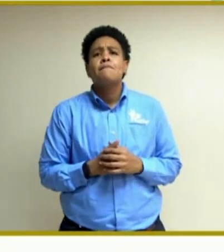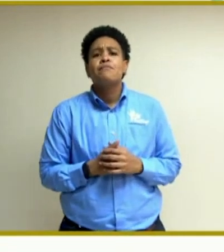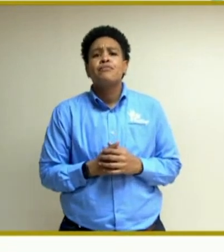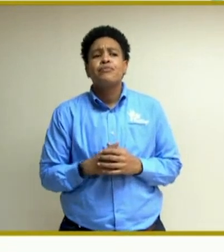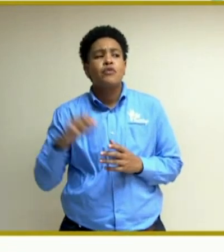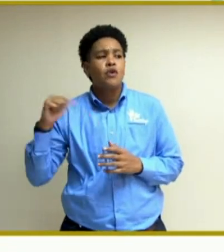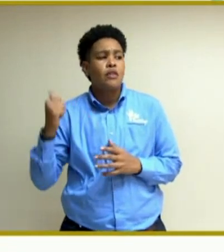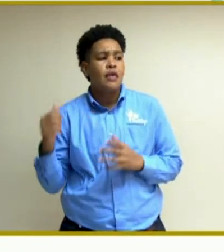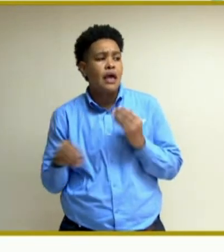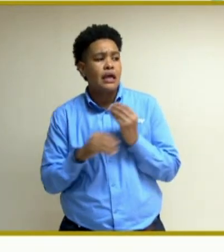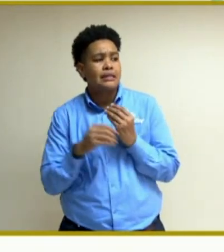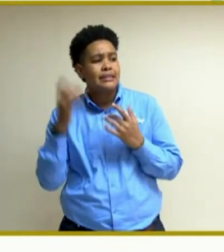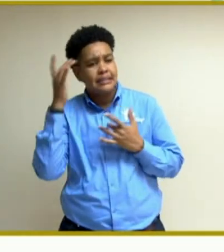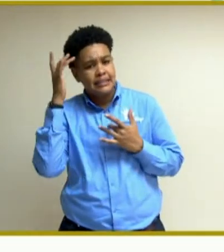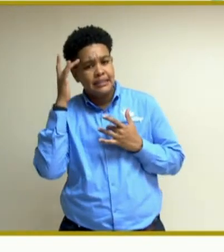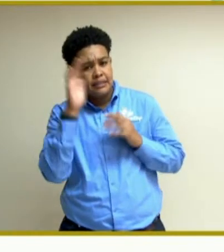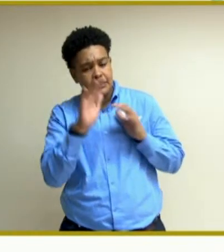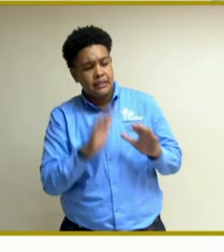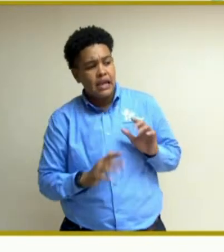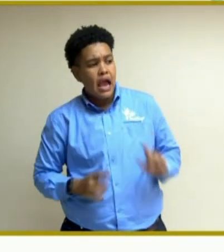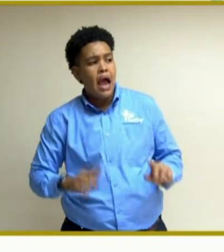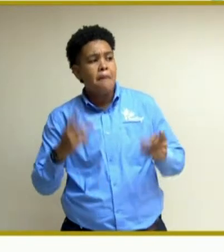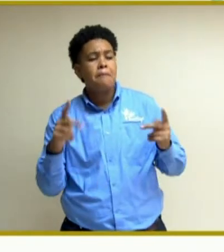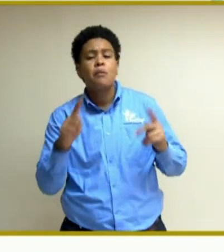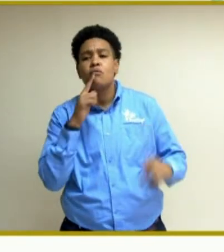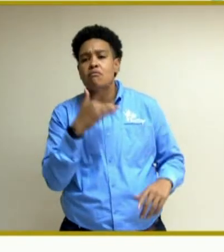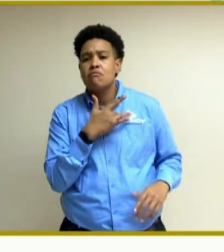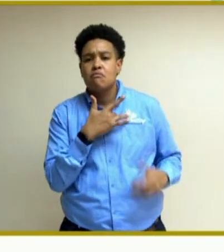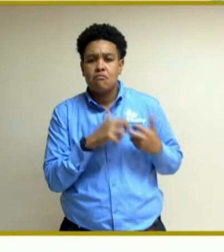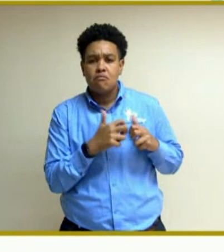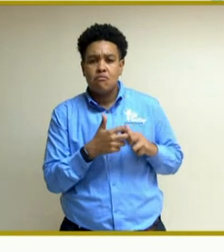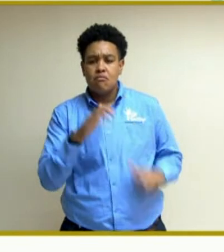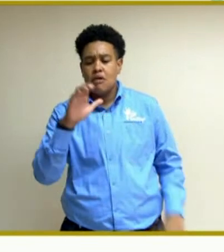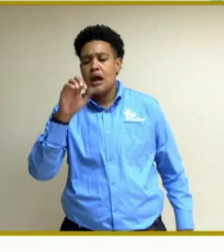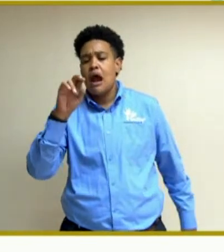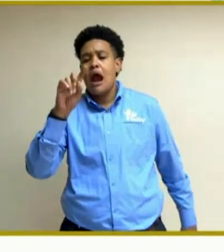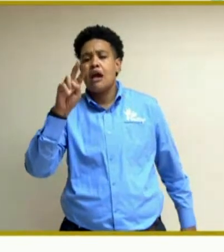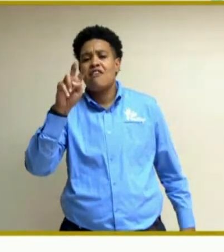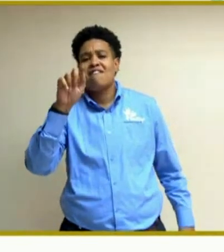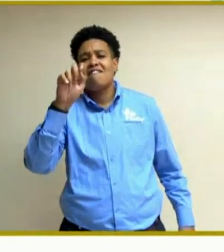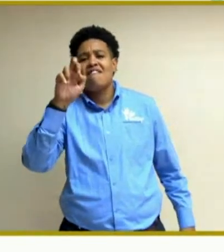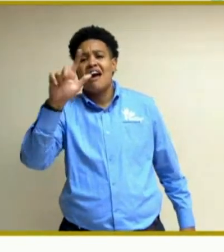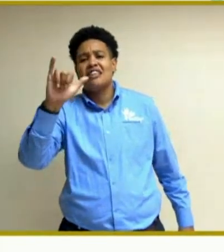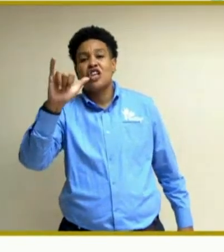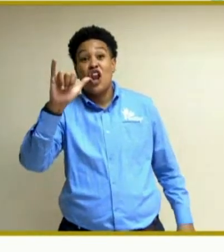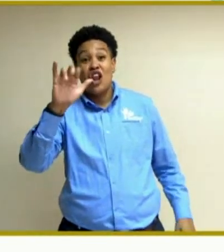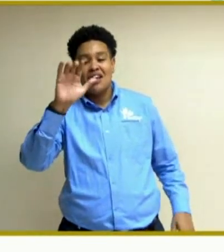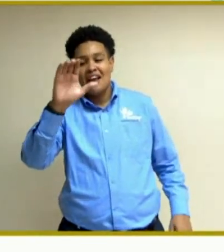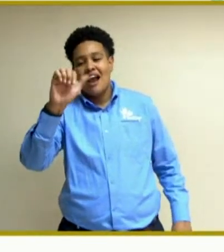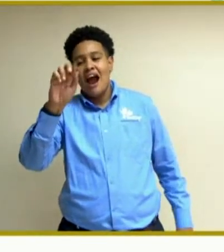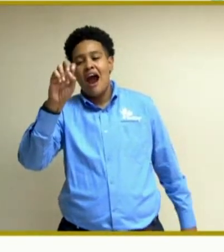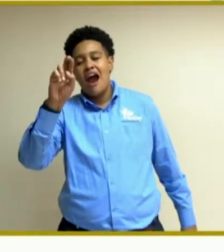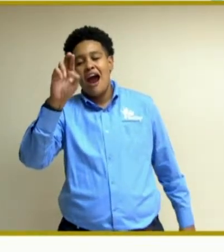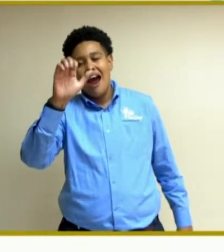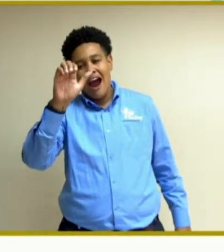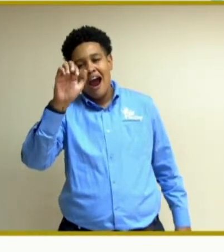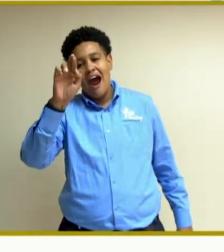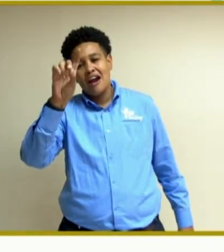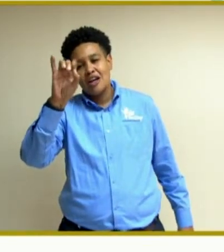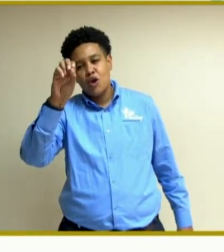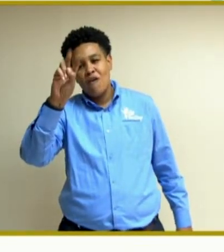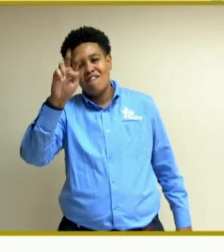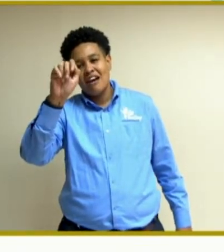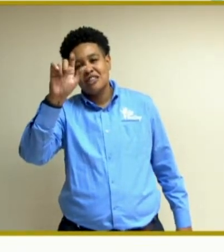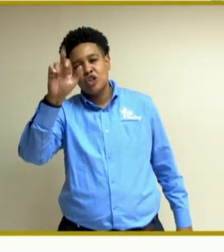other comorbidities, persons with cardiovascular disease, particularly hypertension, 55%, 41%